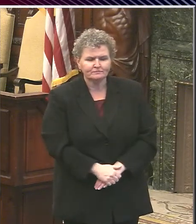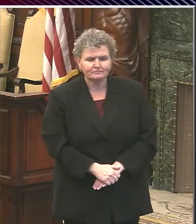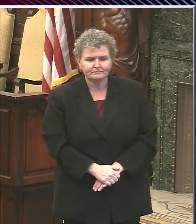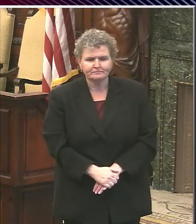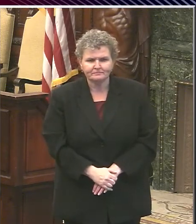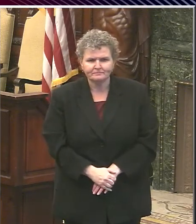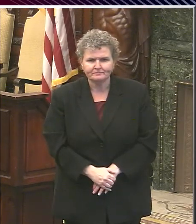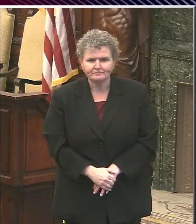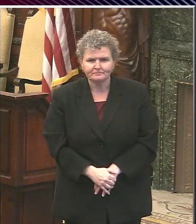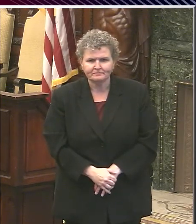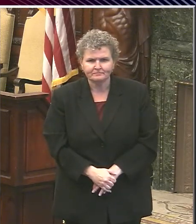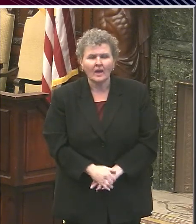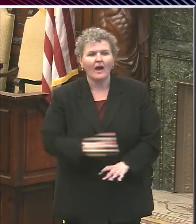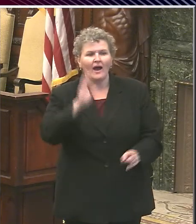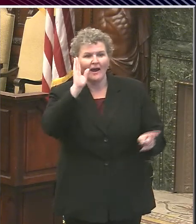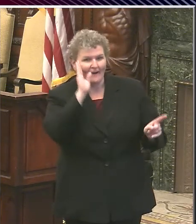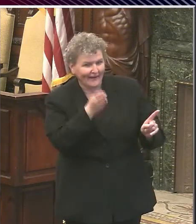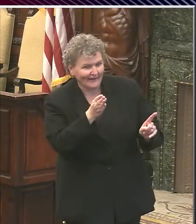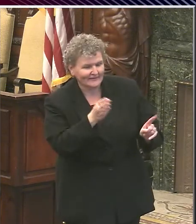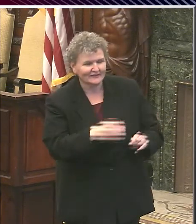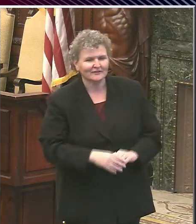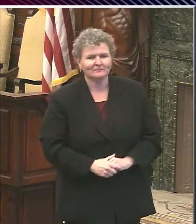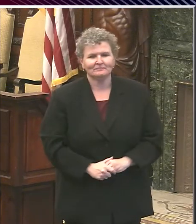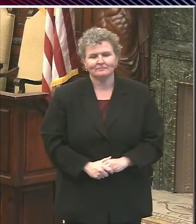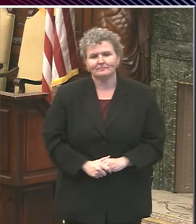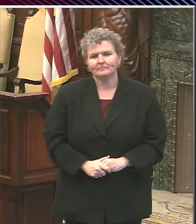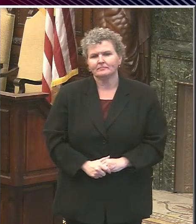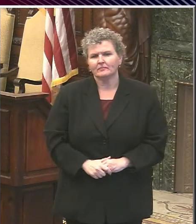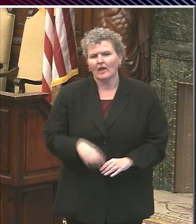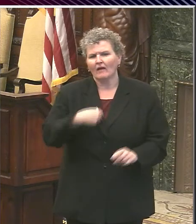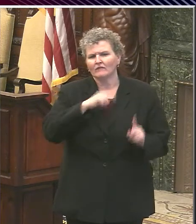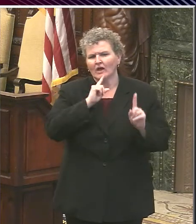Hi there, folks. These are actually questions that